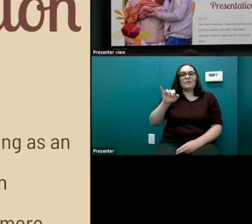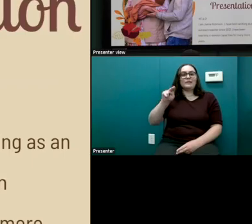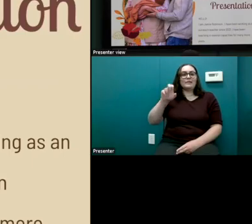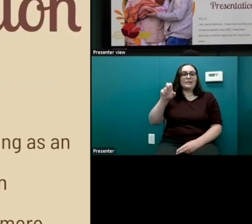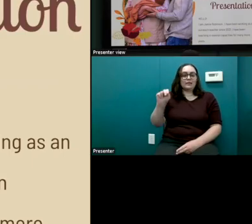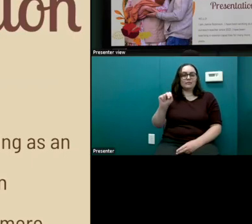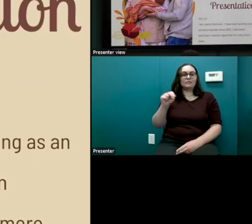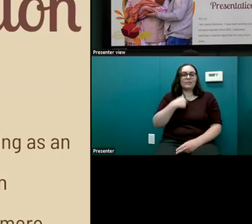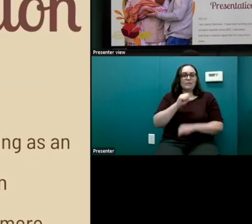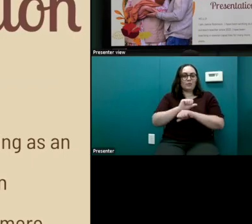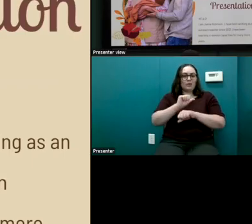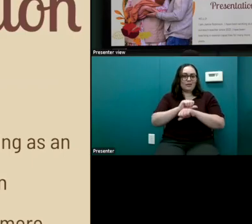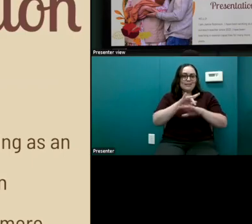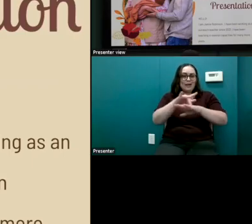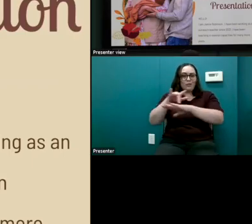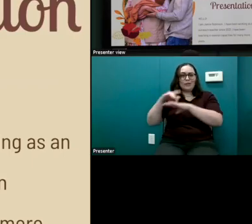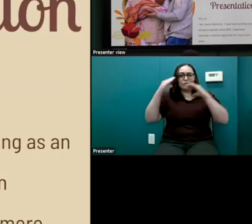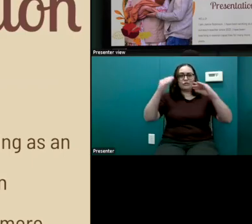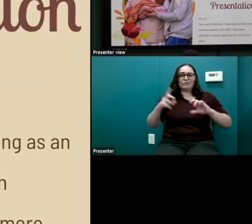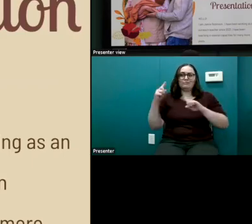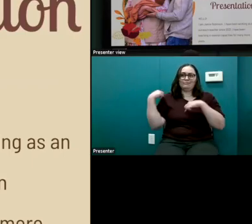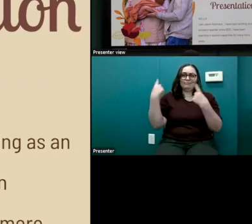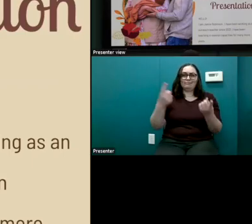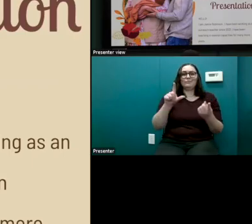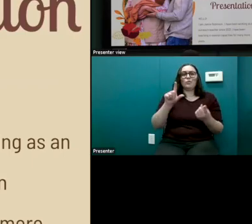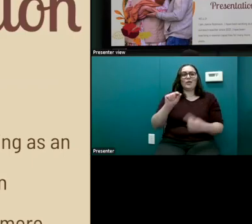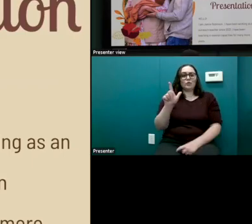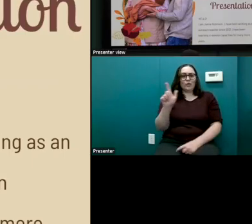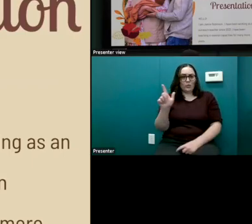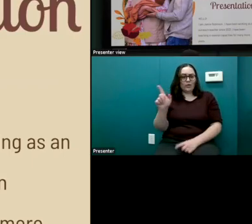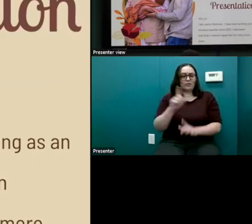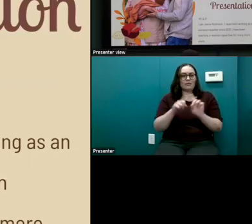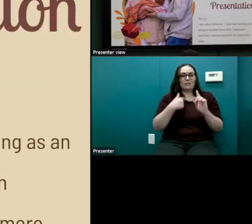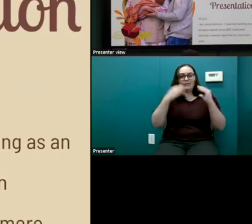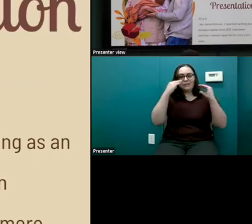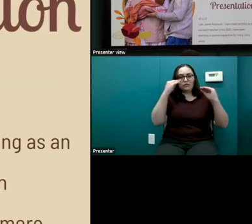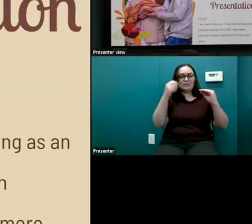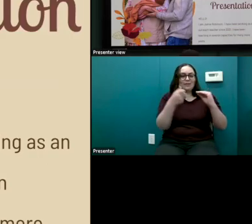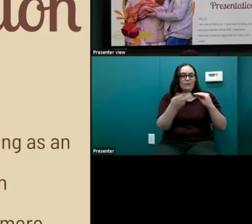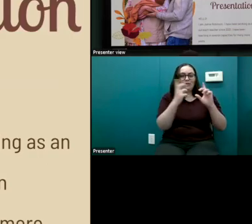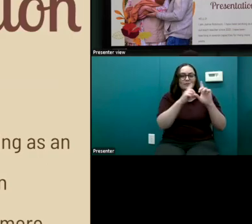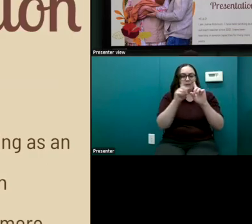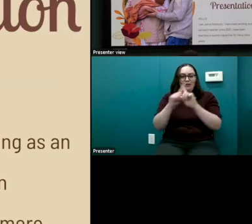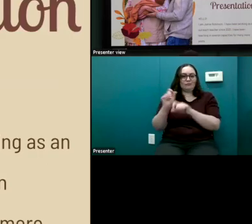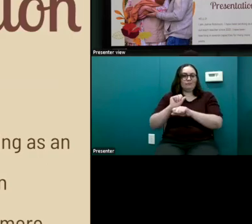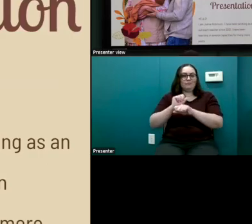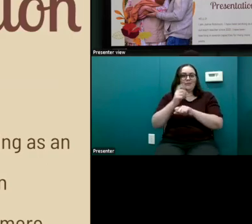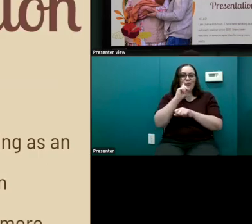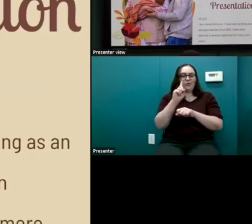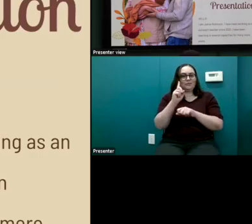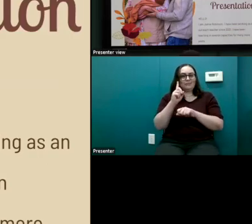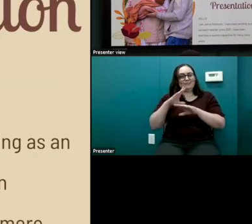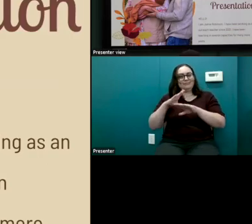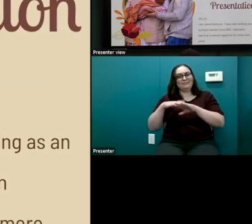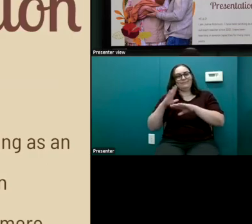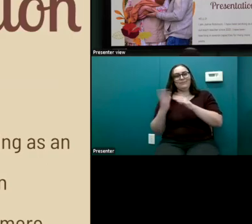working as an outreach teacher since 2021, but I have been teaching in several different capacities for many more years.